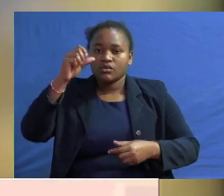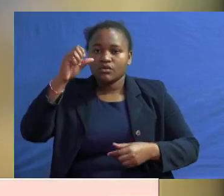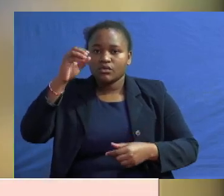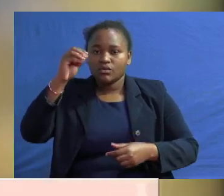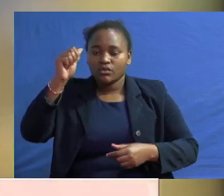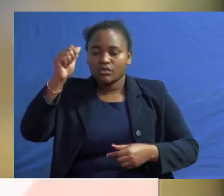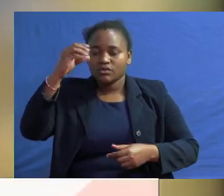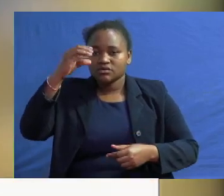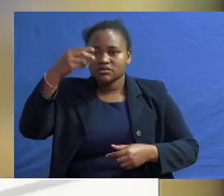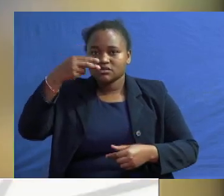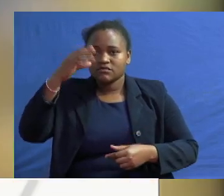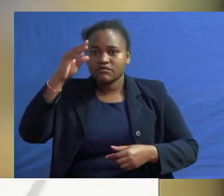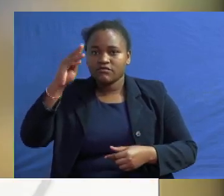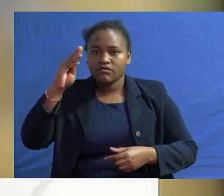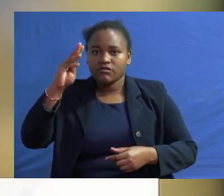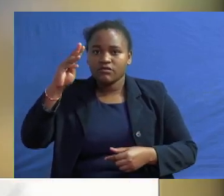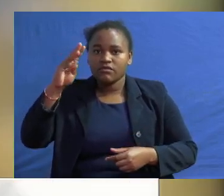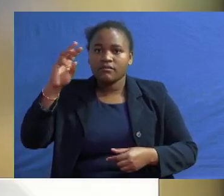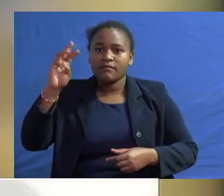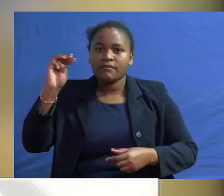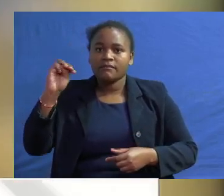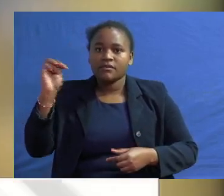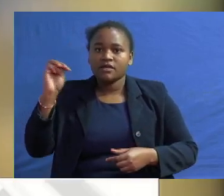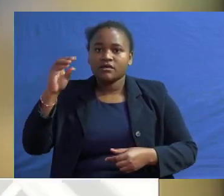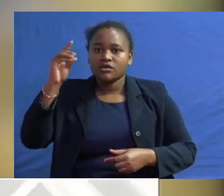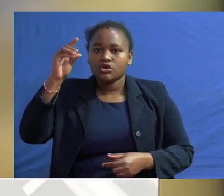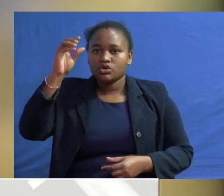bagged the $4 million prize money in the finals,